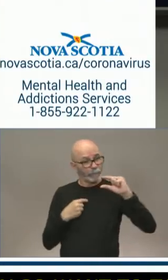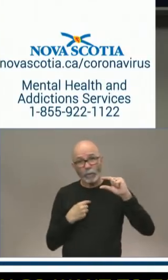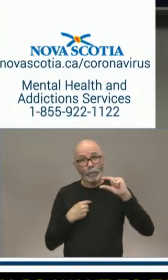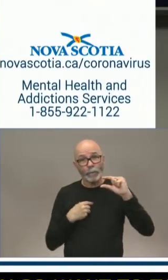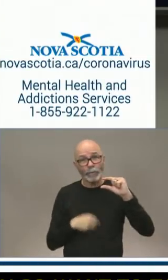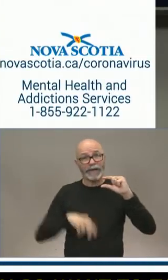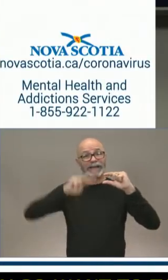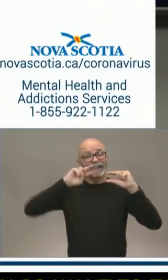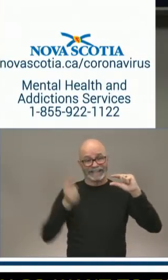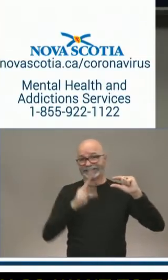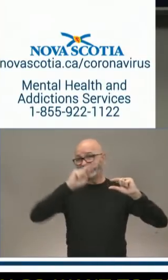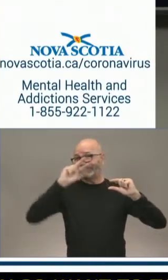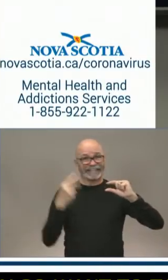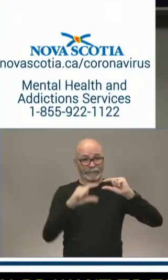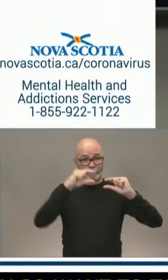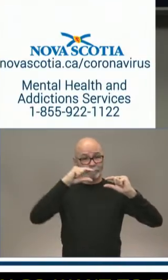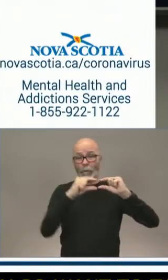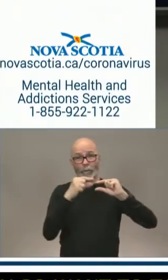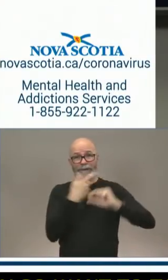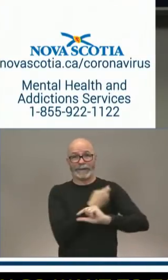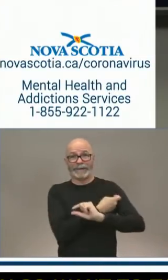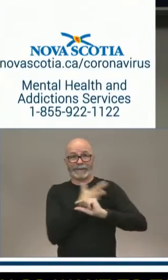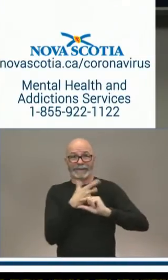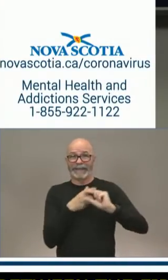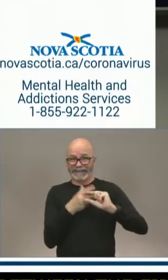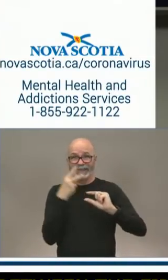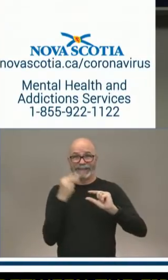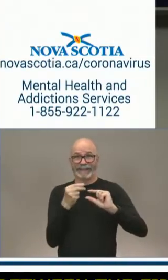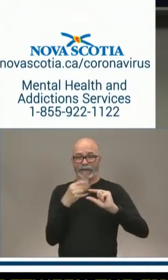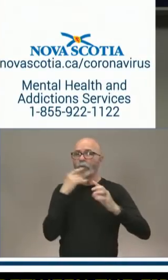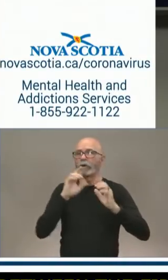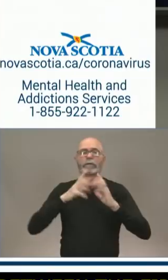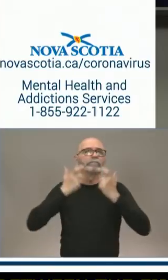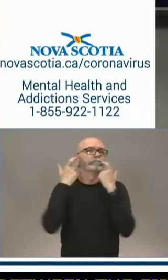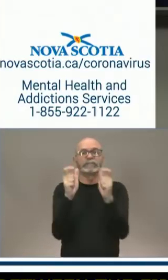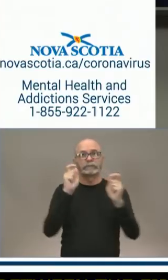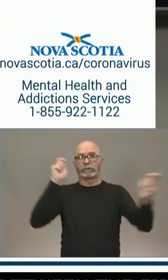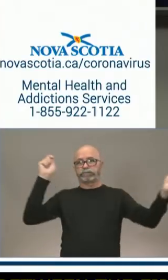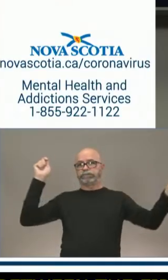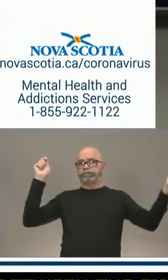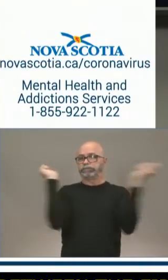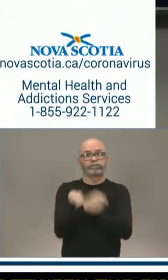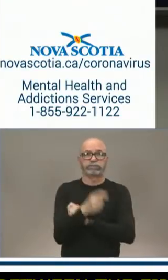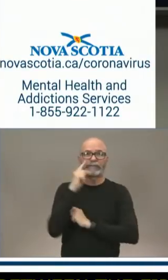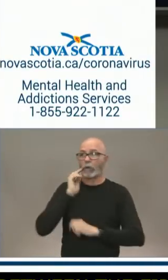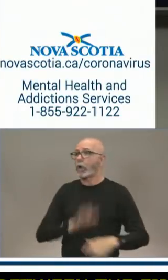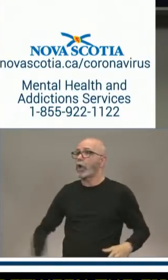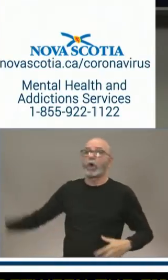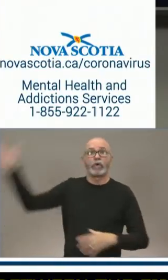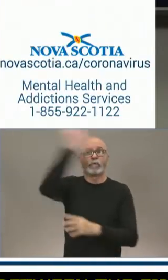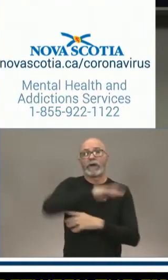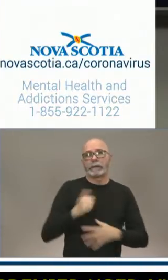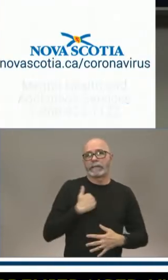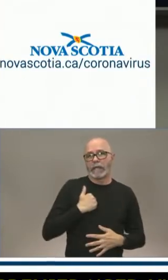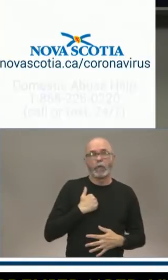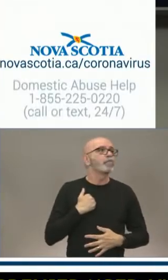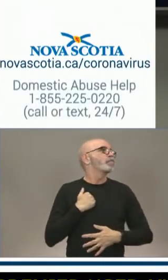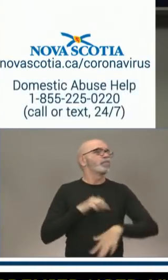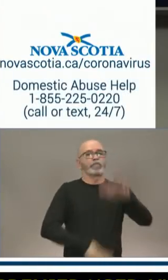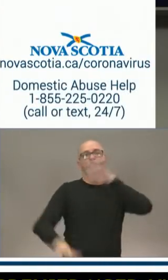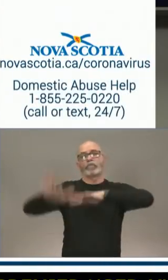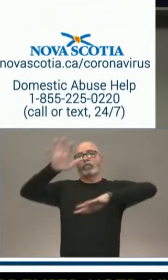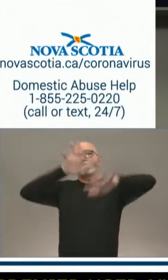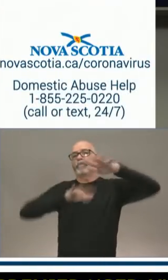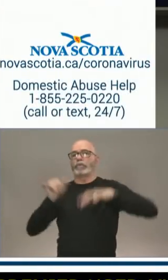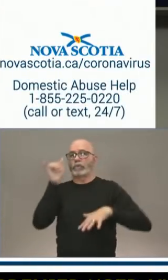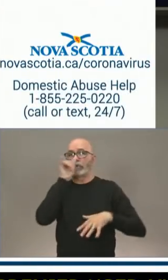again, this is an absolute game changer for us in public health. Across the country, all my colleagues were saying the same things. It means that we